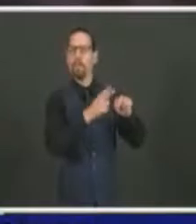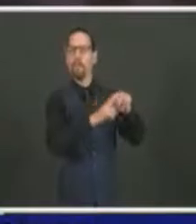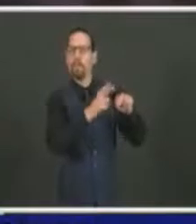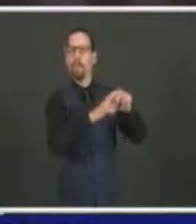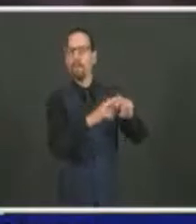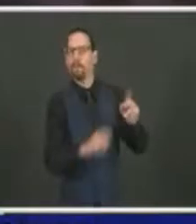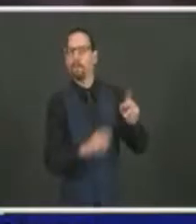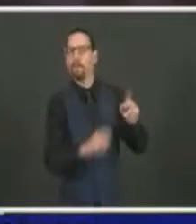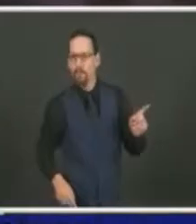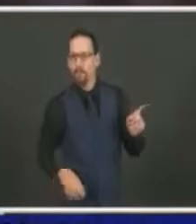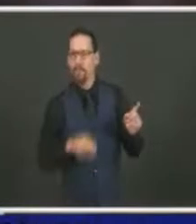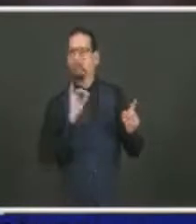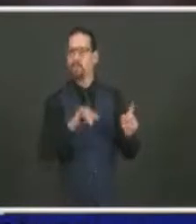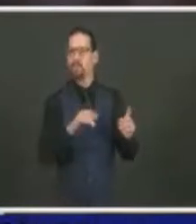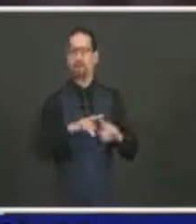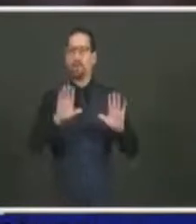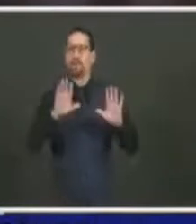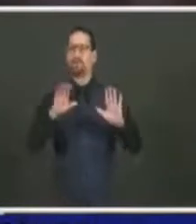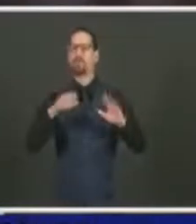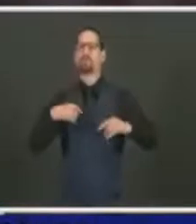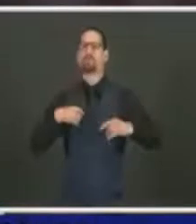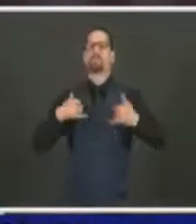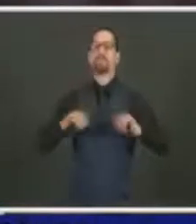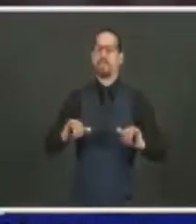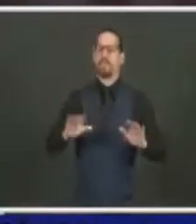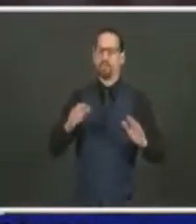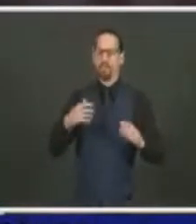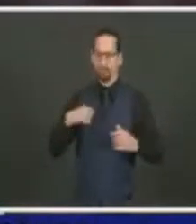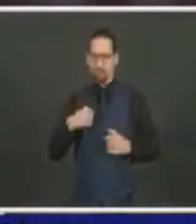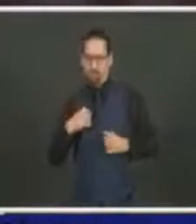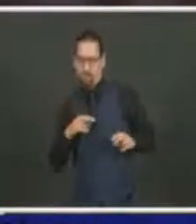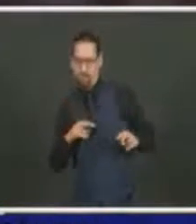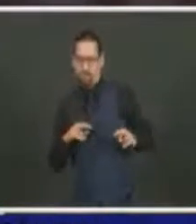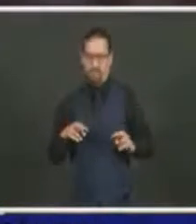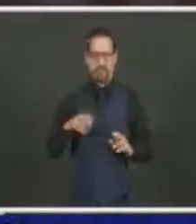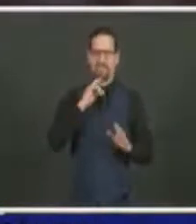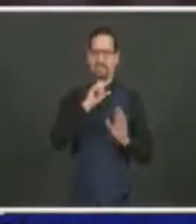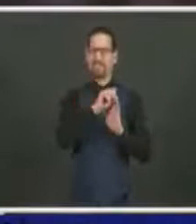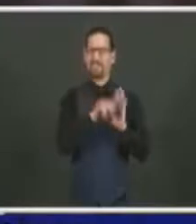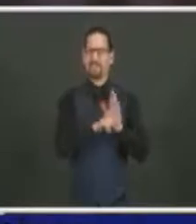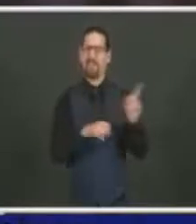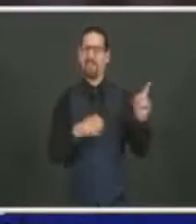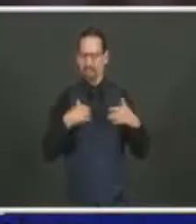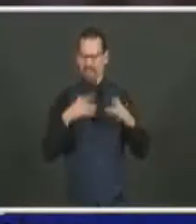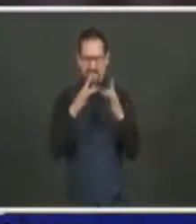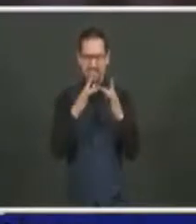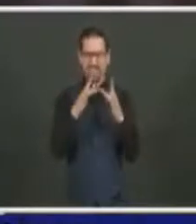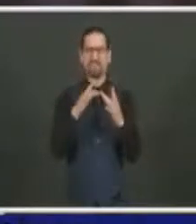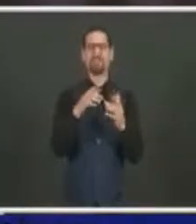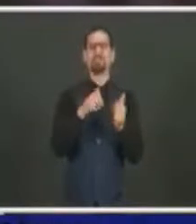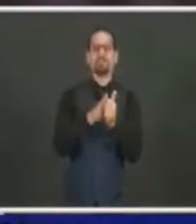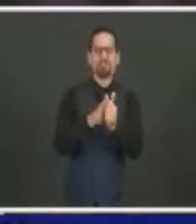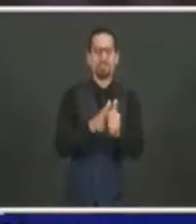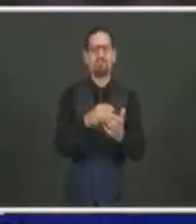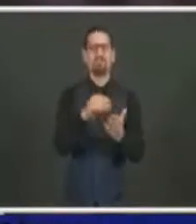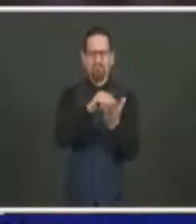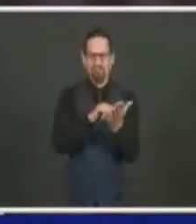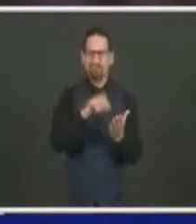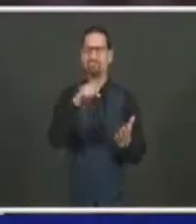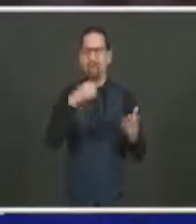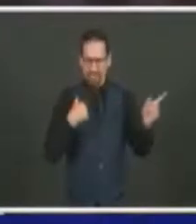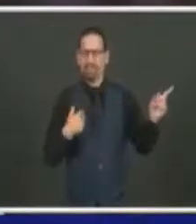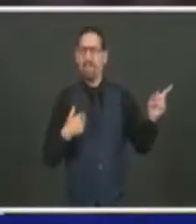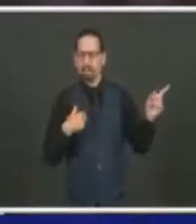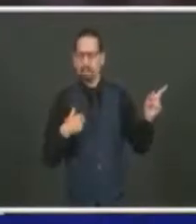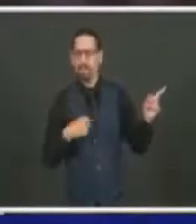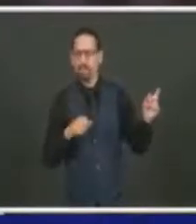of precision, but they do have, as we have, contact tracing systems set up. And they have a